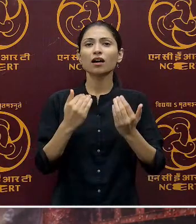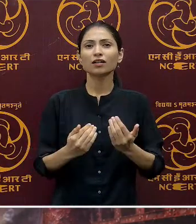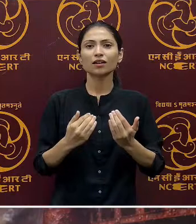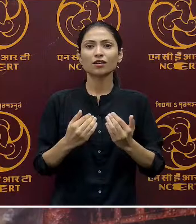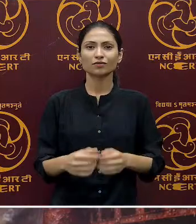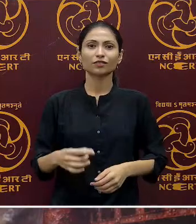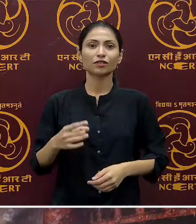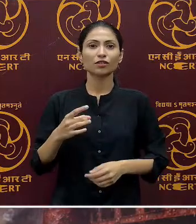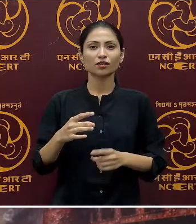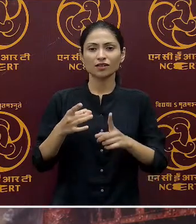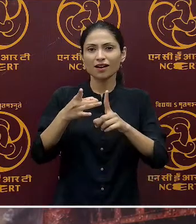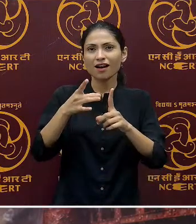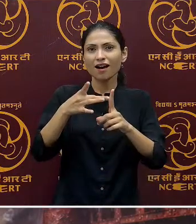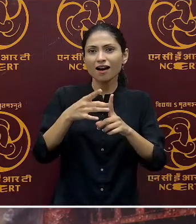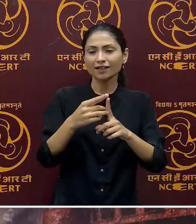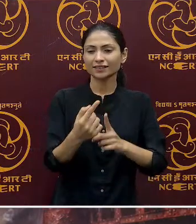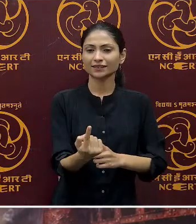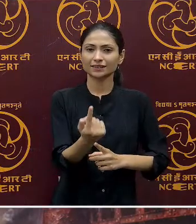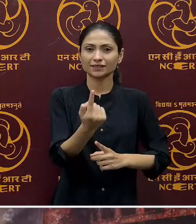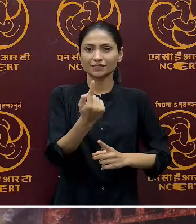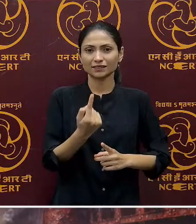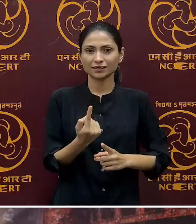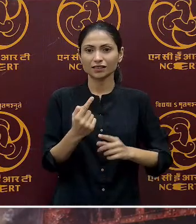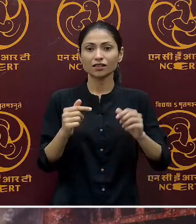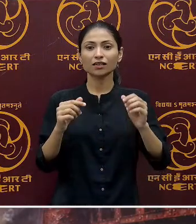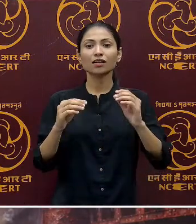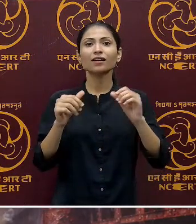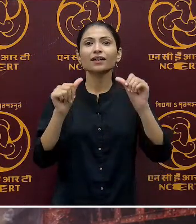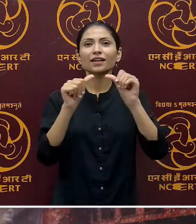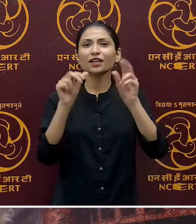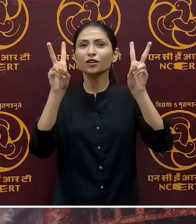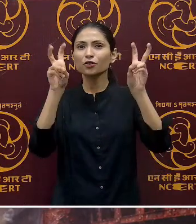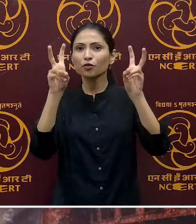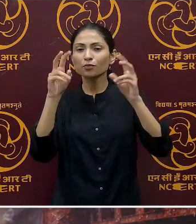into the bottle A. So